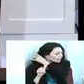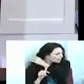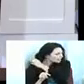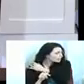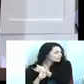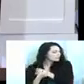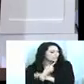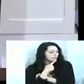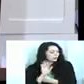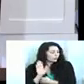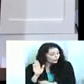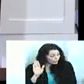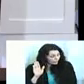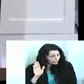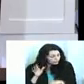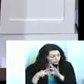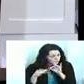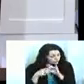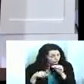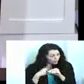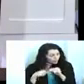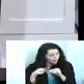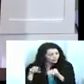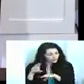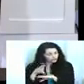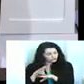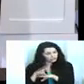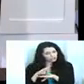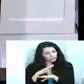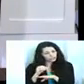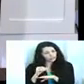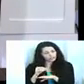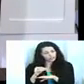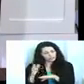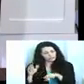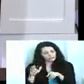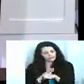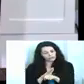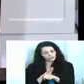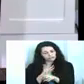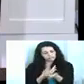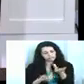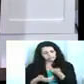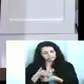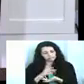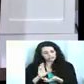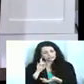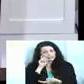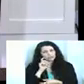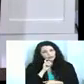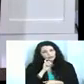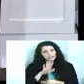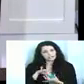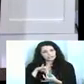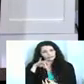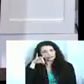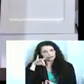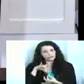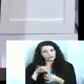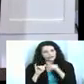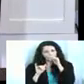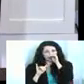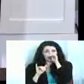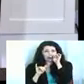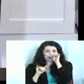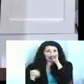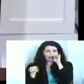told his story about this church and the holy integration of his sexuality and his spirituality. And